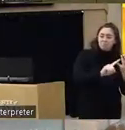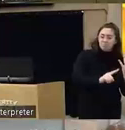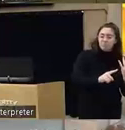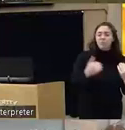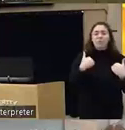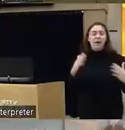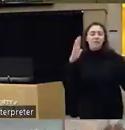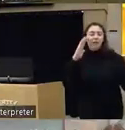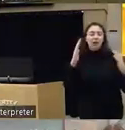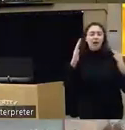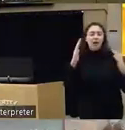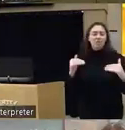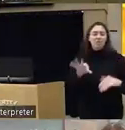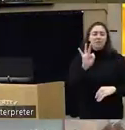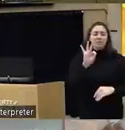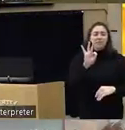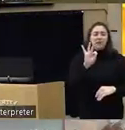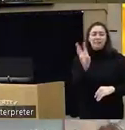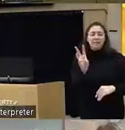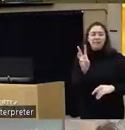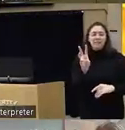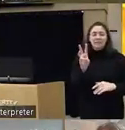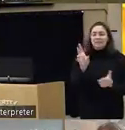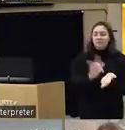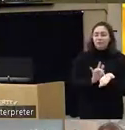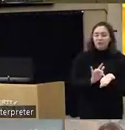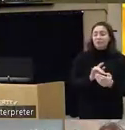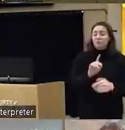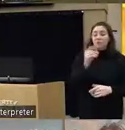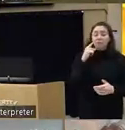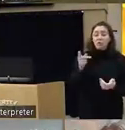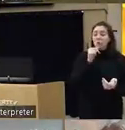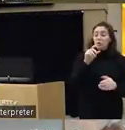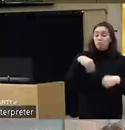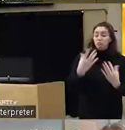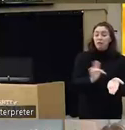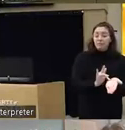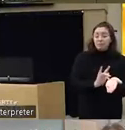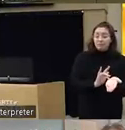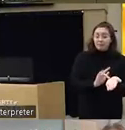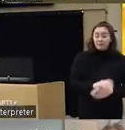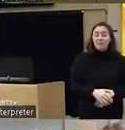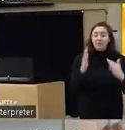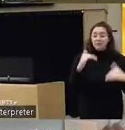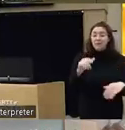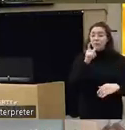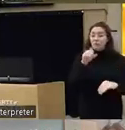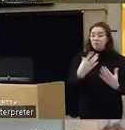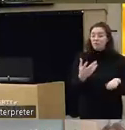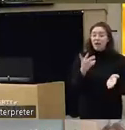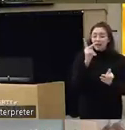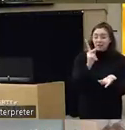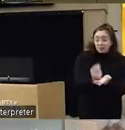a 96% unmet prescriber need, it's about 90% for child and adolescent psychotherapy and other forms of